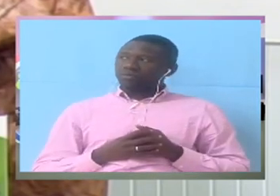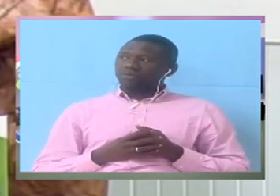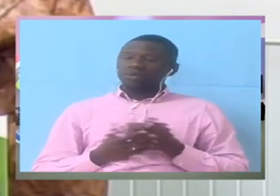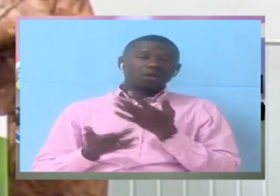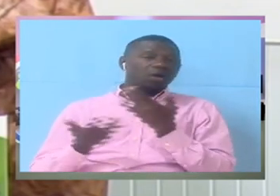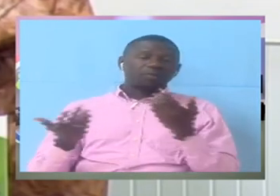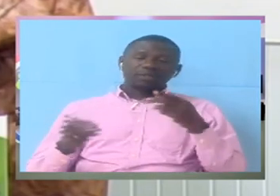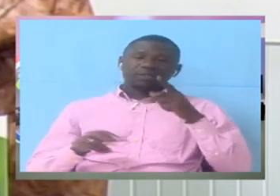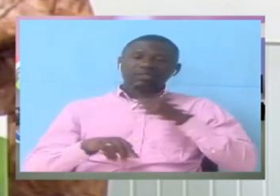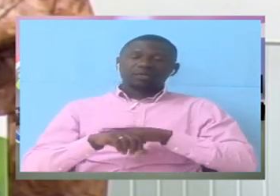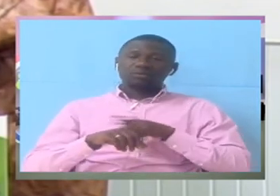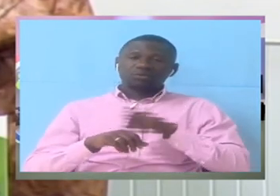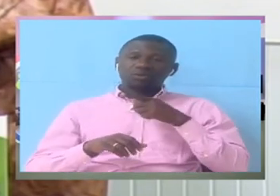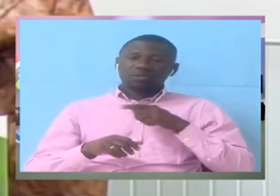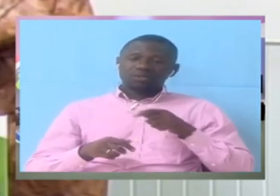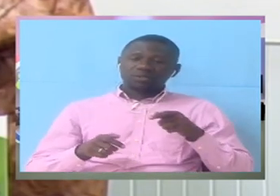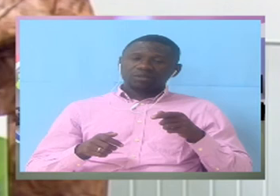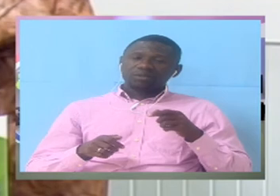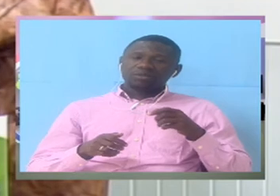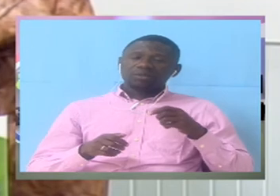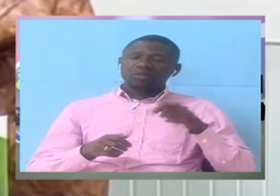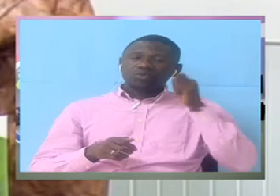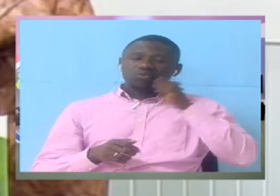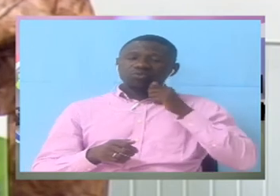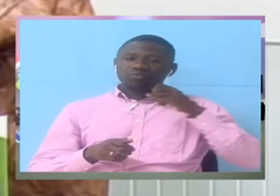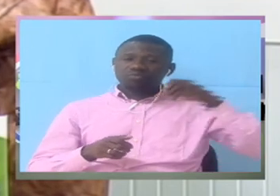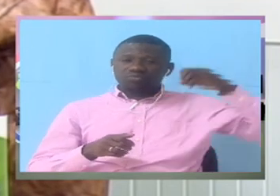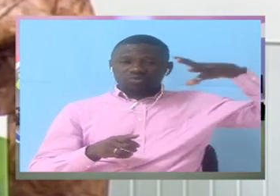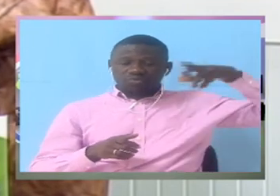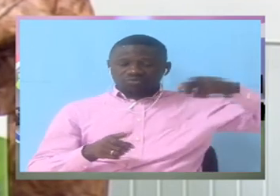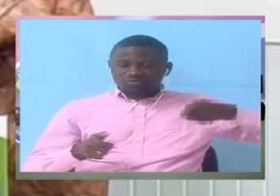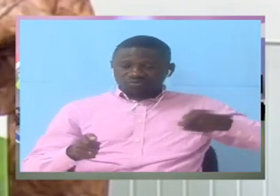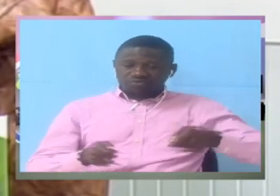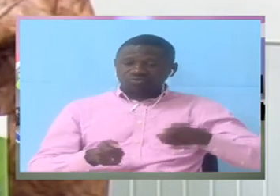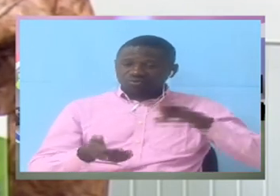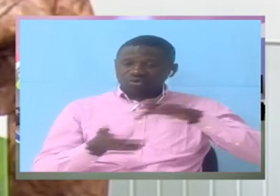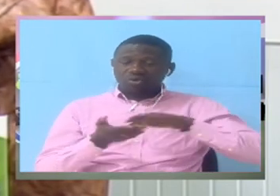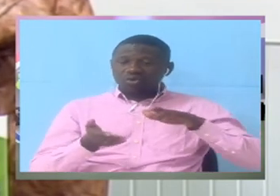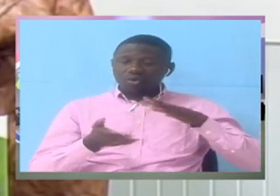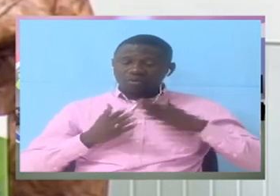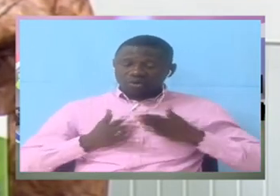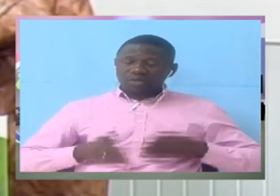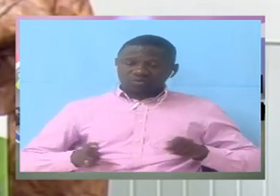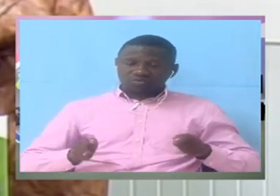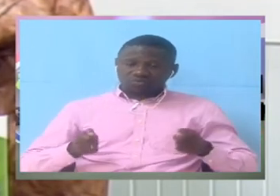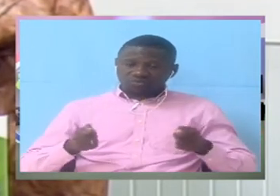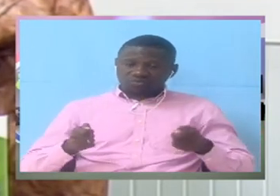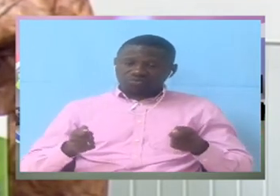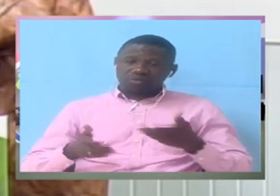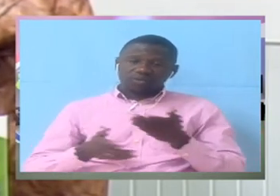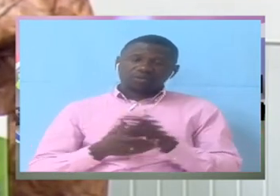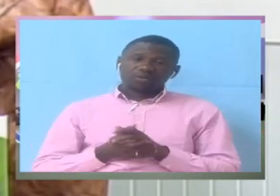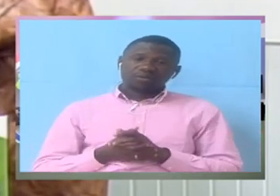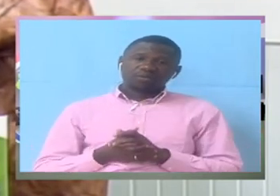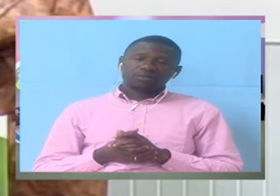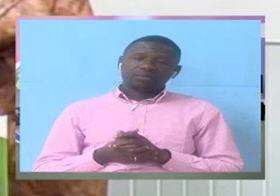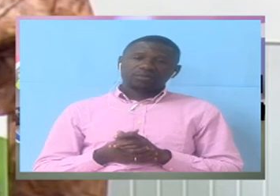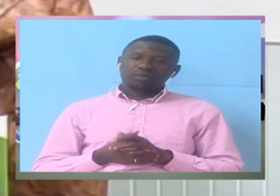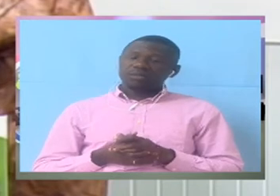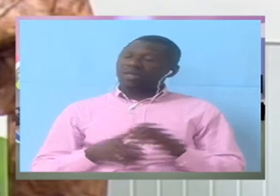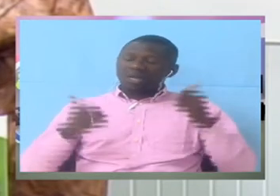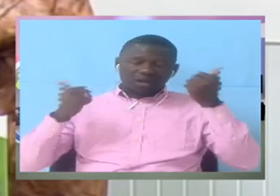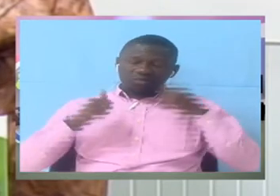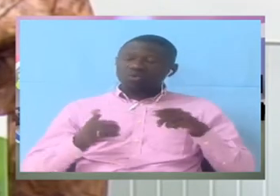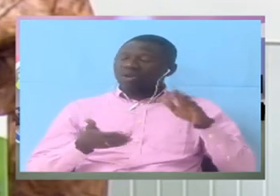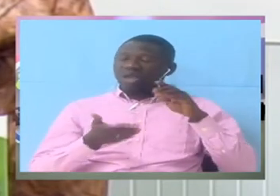How many times were you electrocuted? E sinya gel al ko e courant o kal bala sinya gelle la. O mu lo lo ron net. That is on a